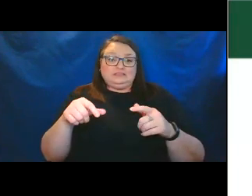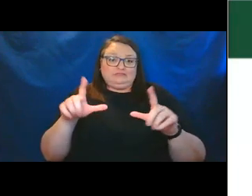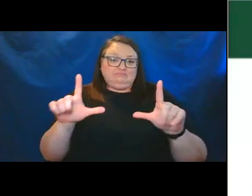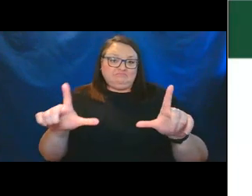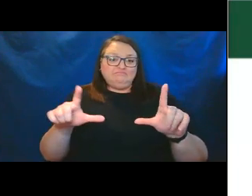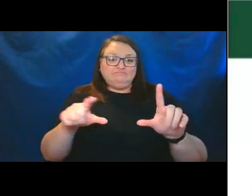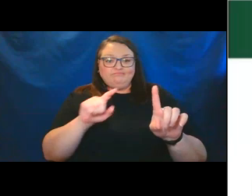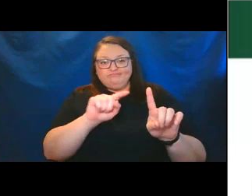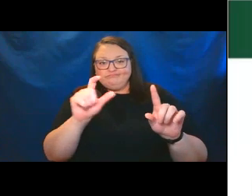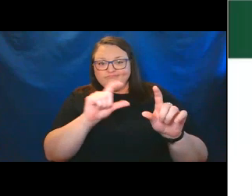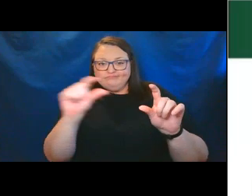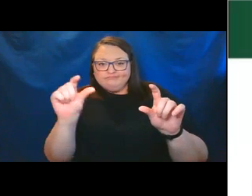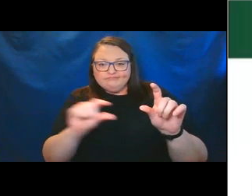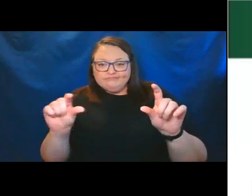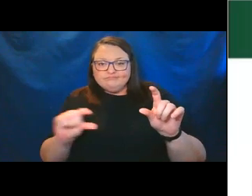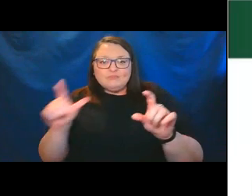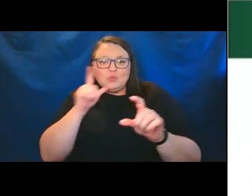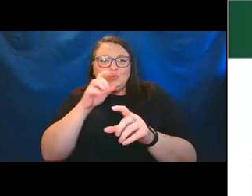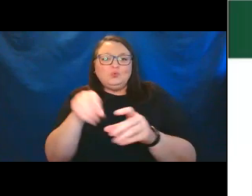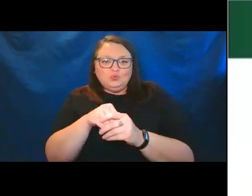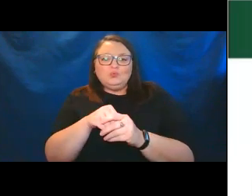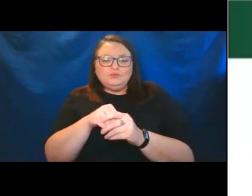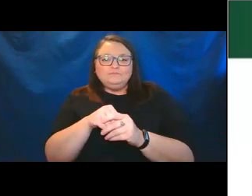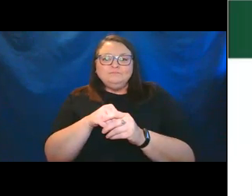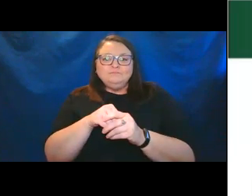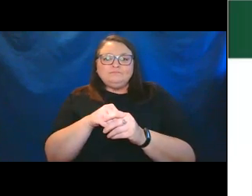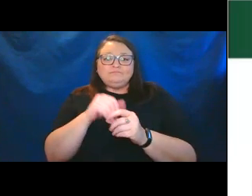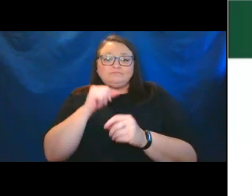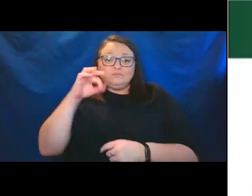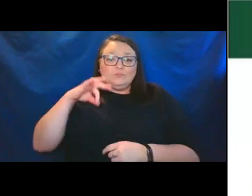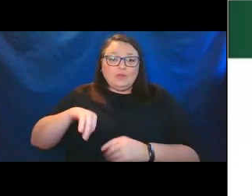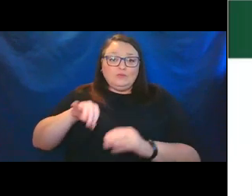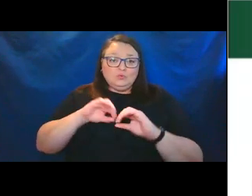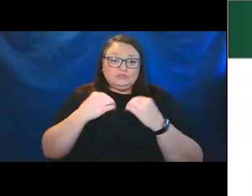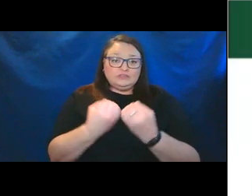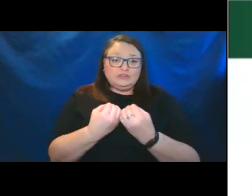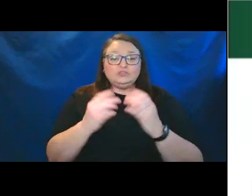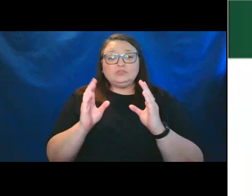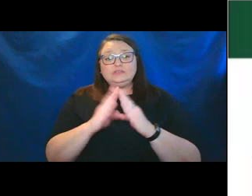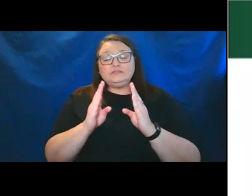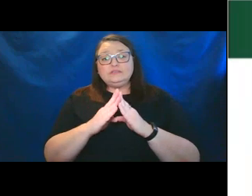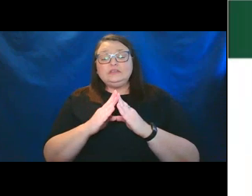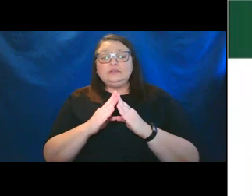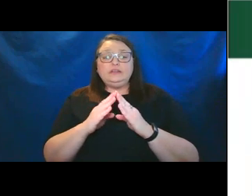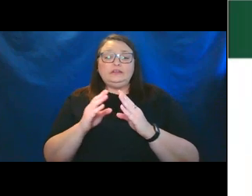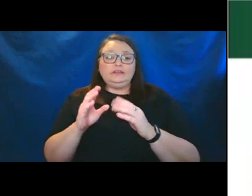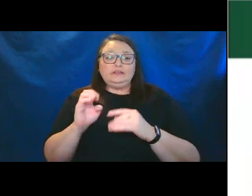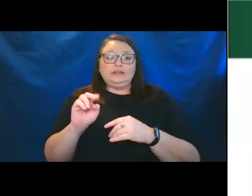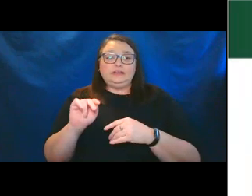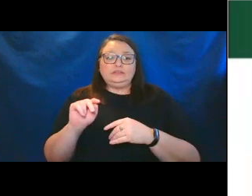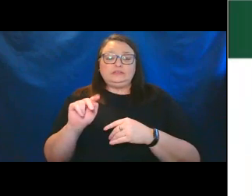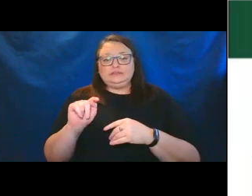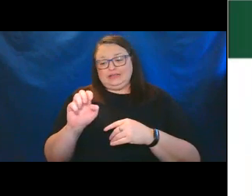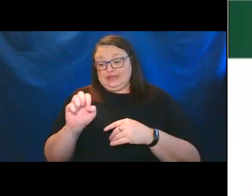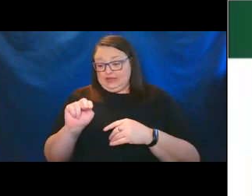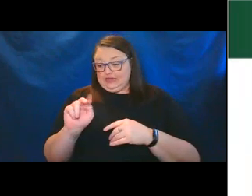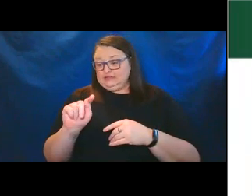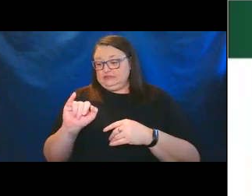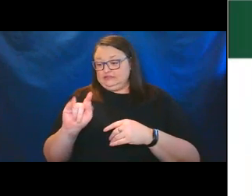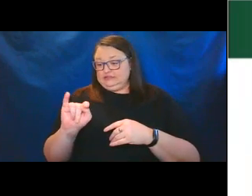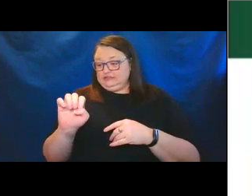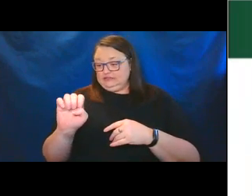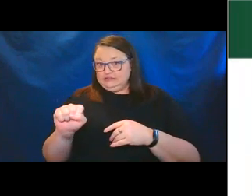is in the room. These are all, again, nonprofits, city entities. Many have